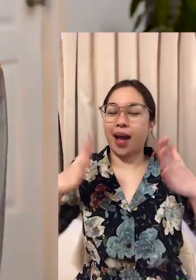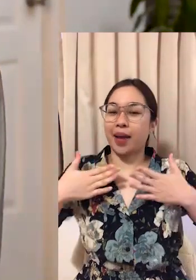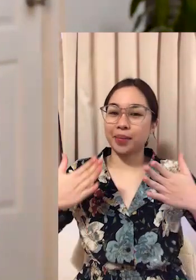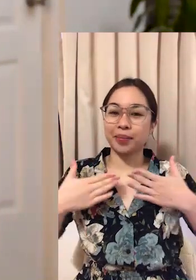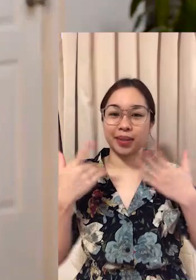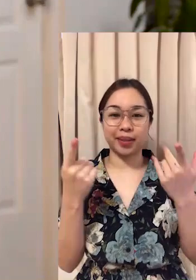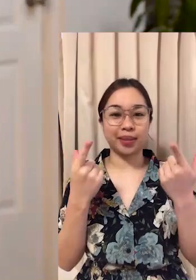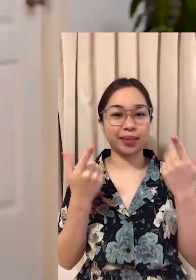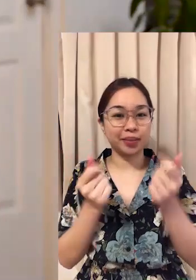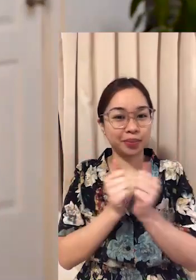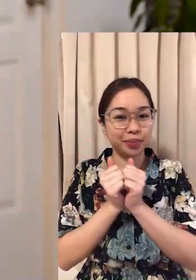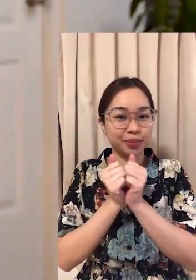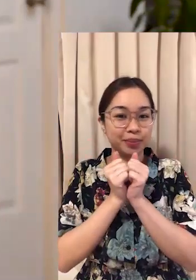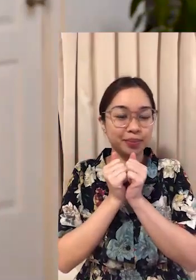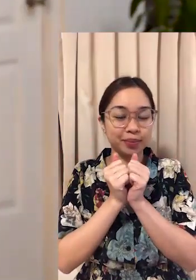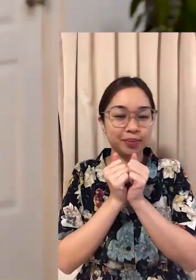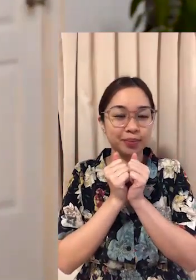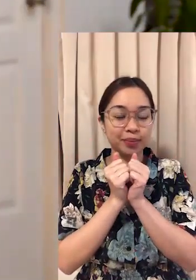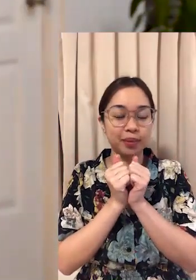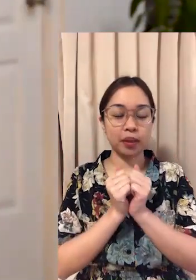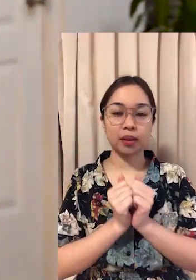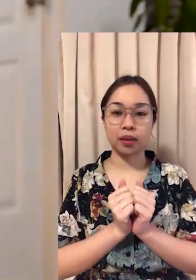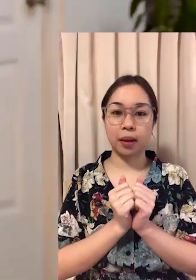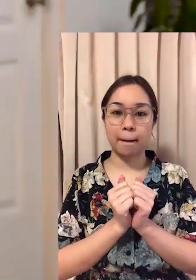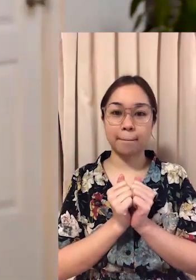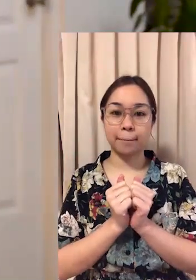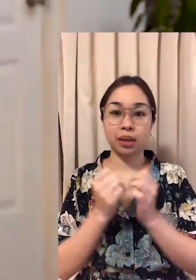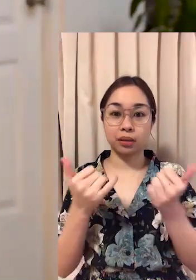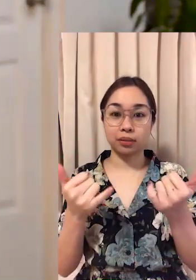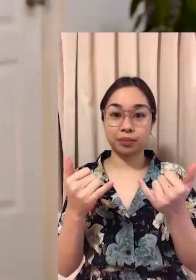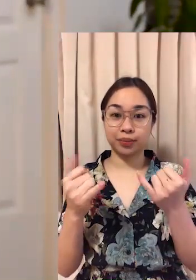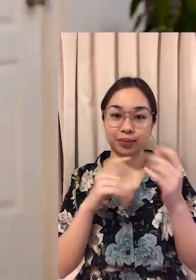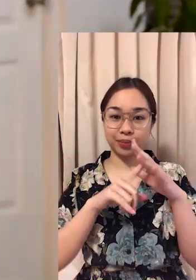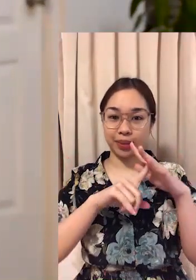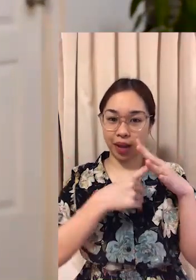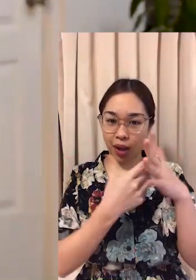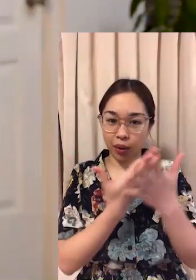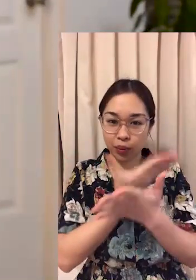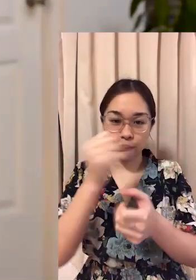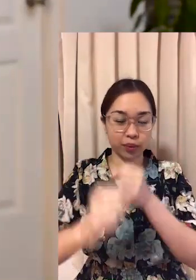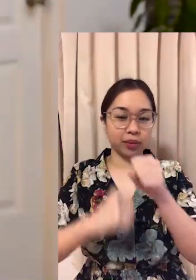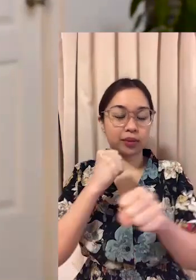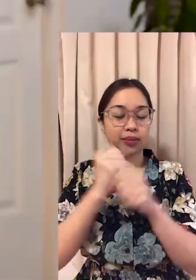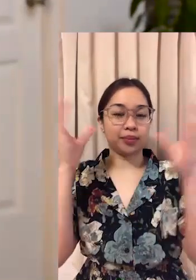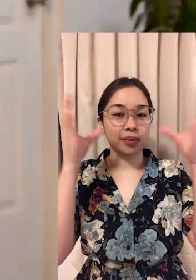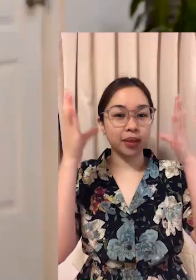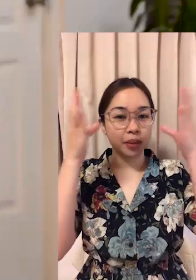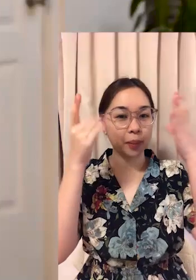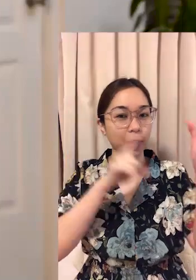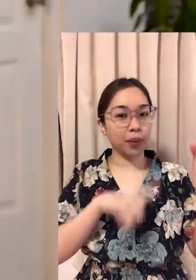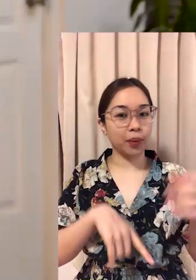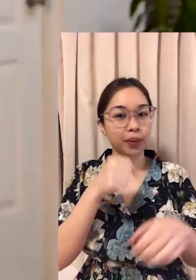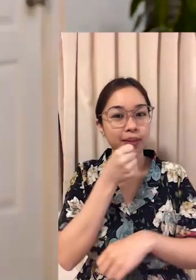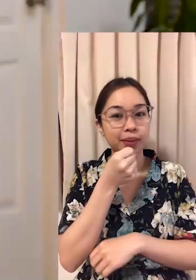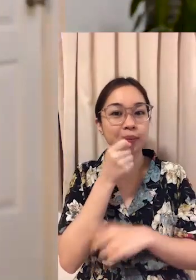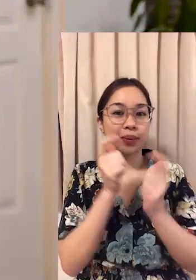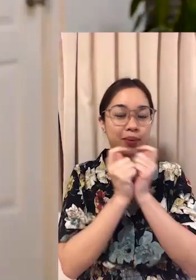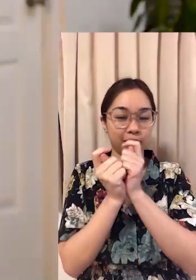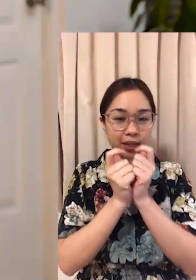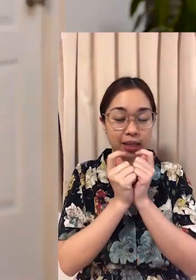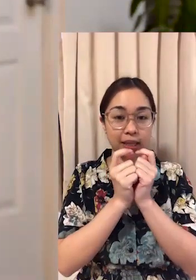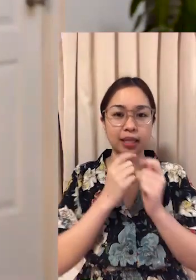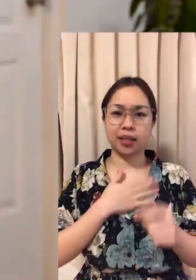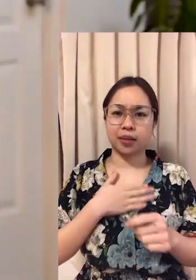ngayon. So, please stay connected. Sa pagsisimula po ng bagong taon, we will celebrate the Lord's Supper together.